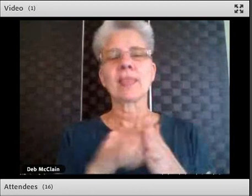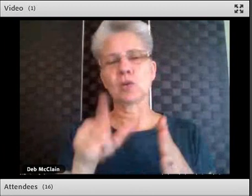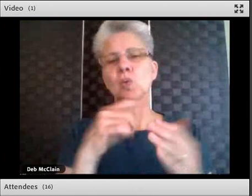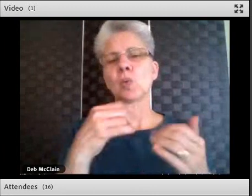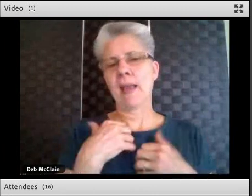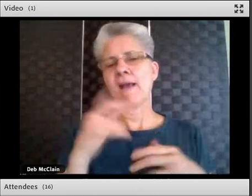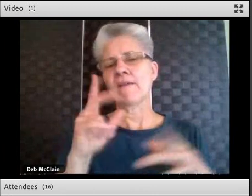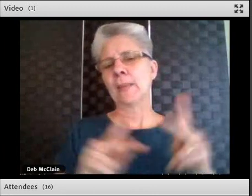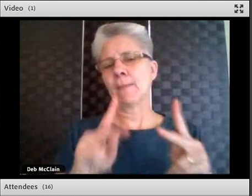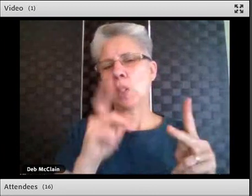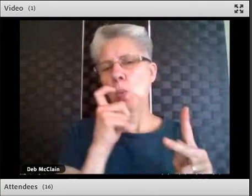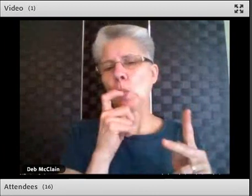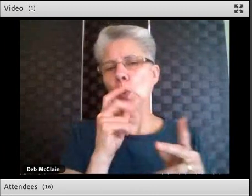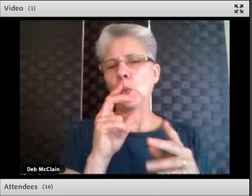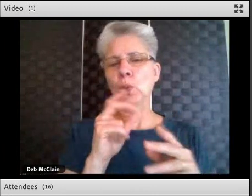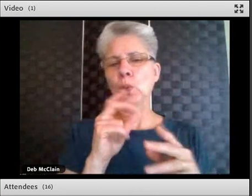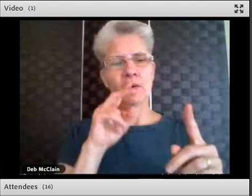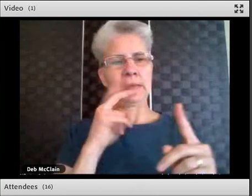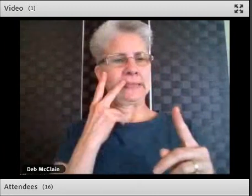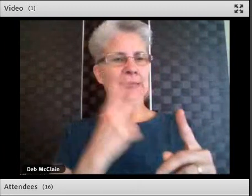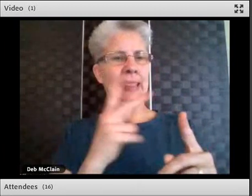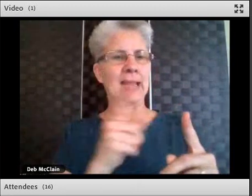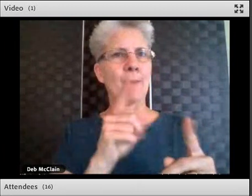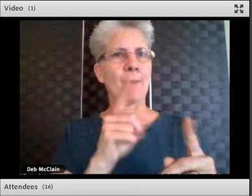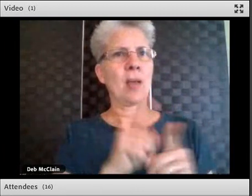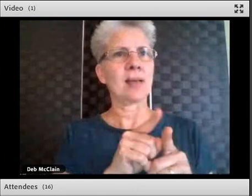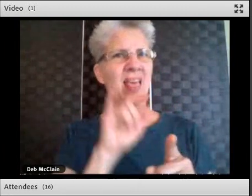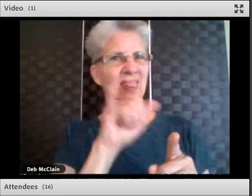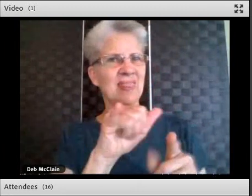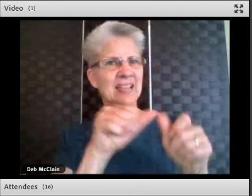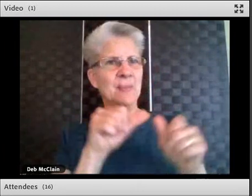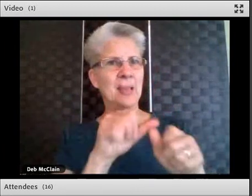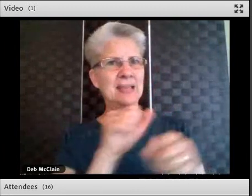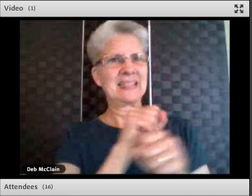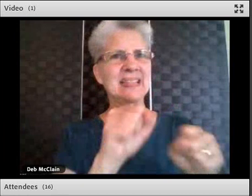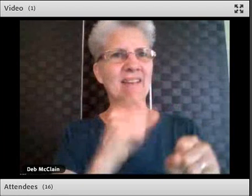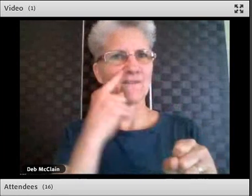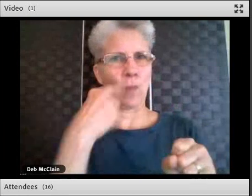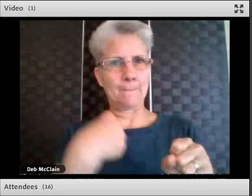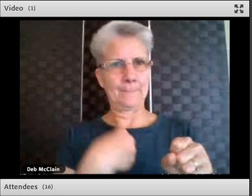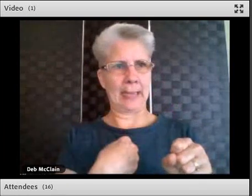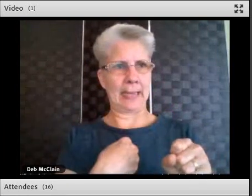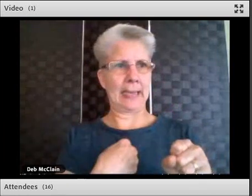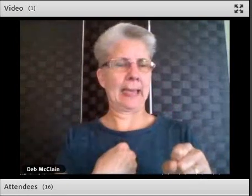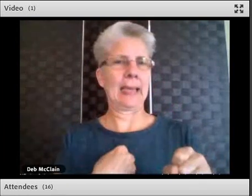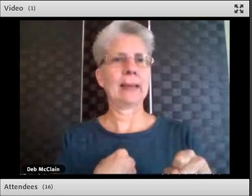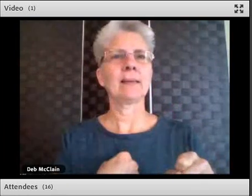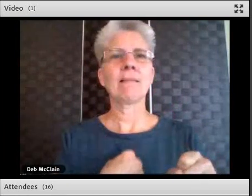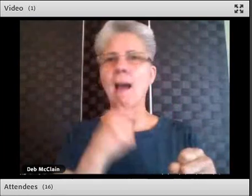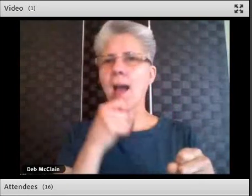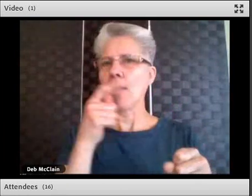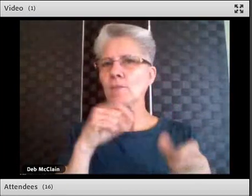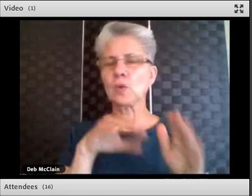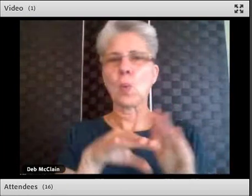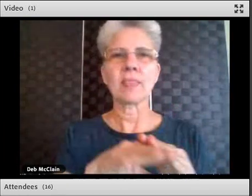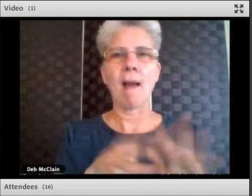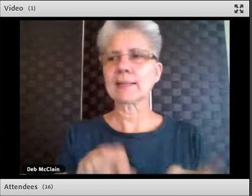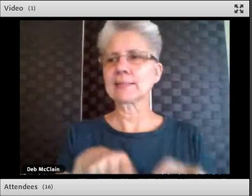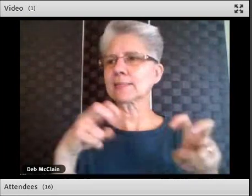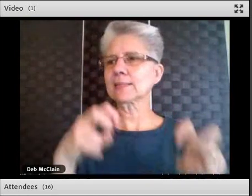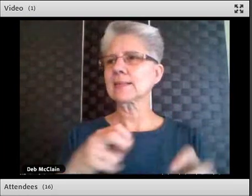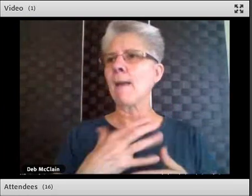have patrons who view the library as that safe place, that non-judgmental place. I can just go in there and sit down